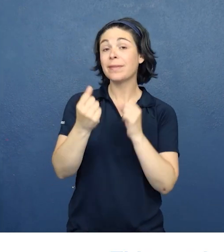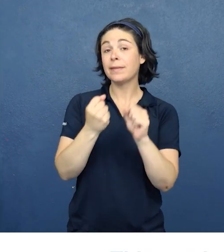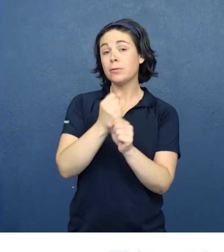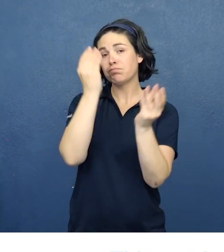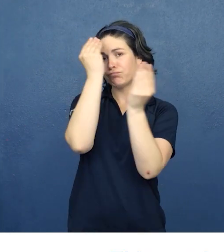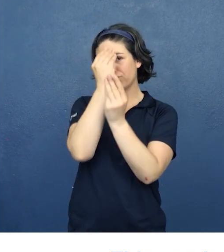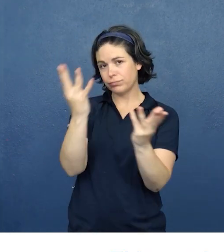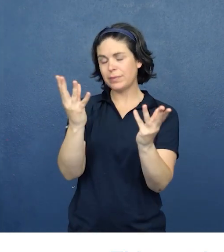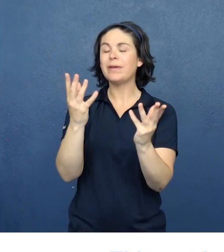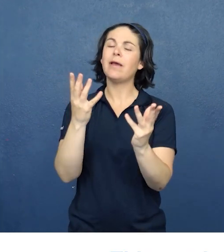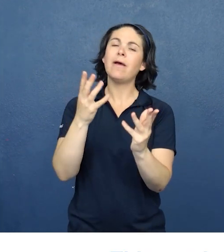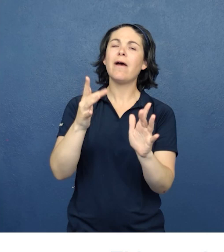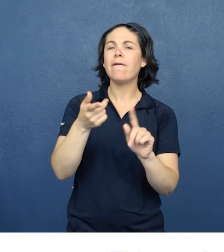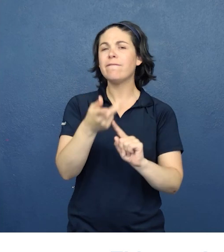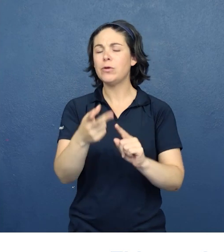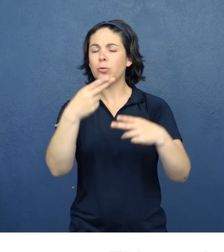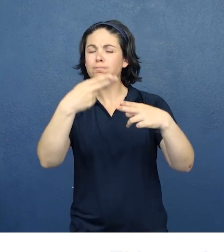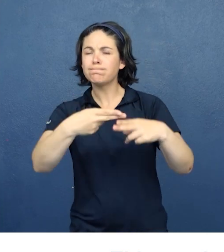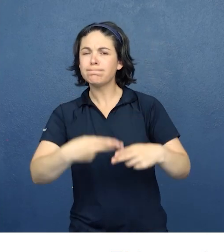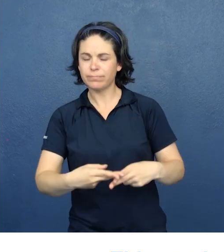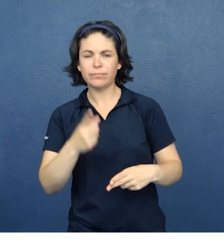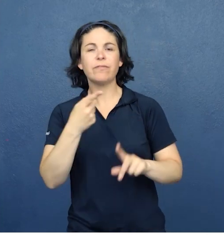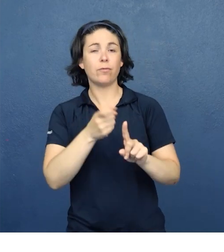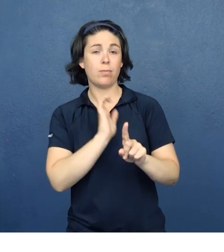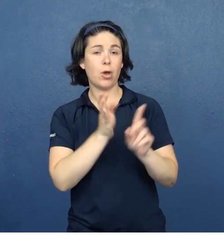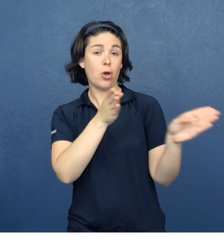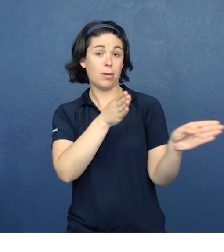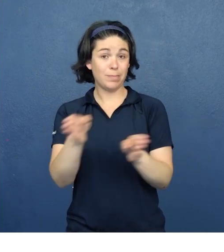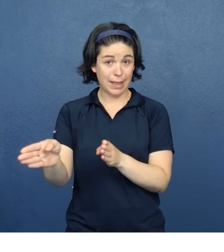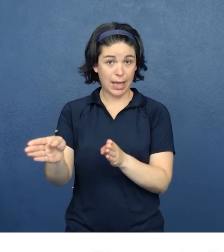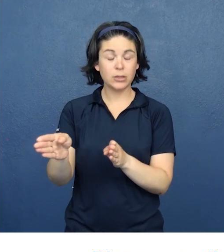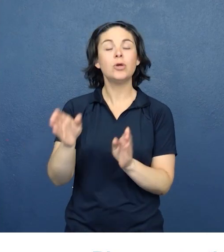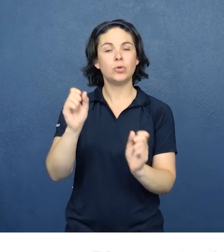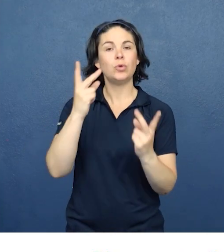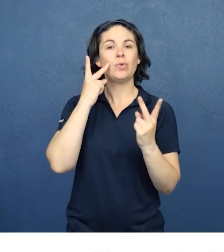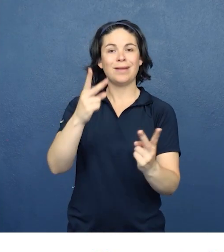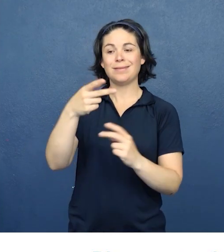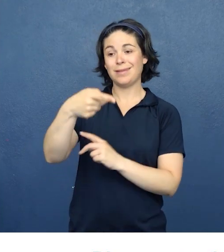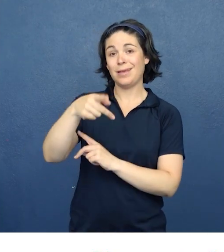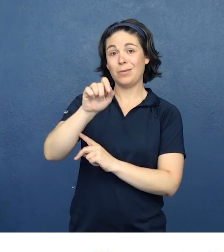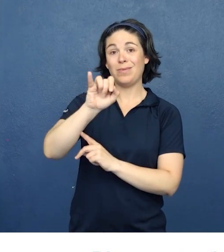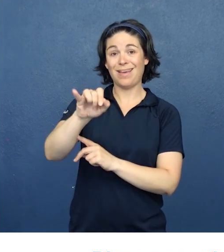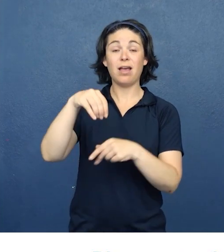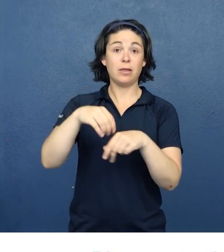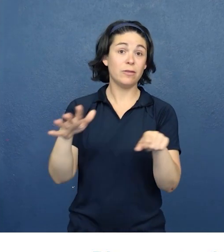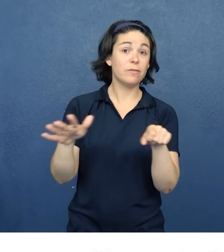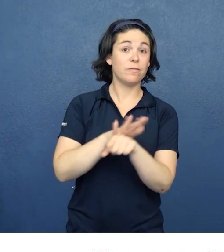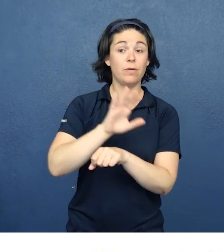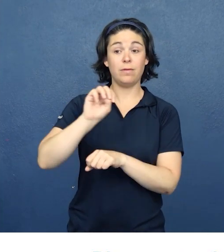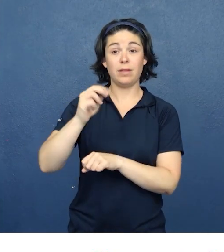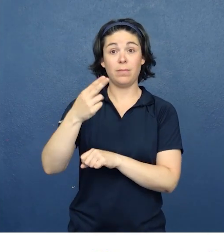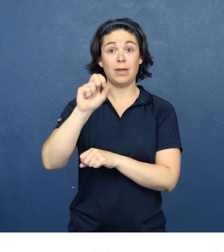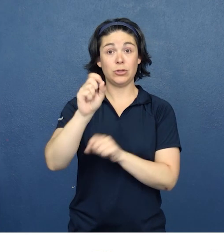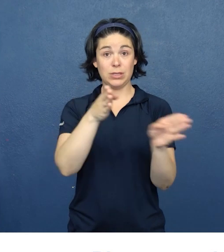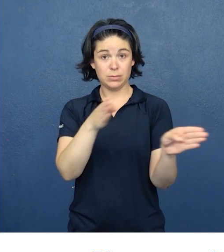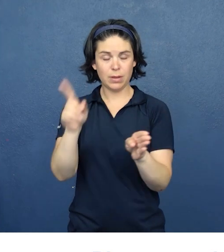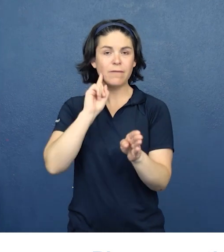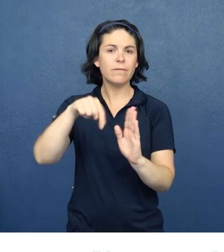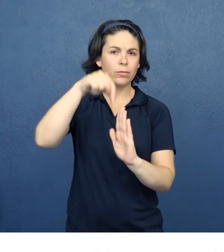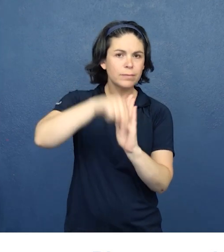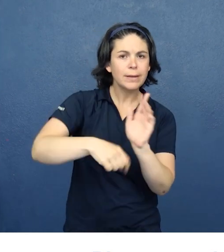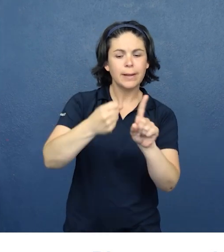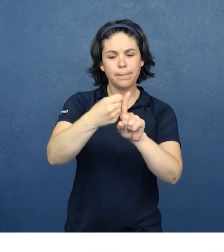update includes just a few highlights from the overall PEI plan. Please see the PEI component chapter in the full MHSA draft plan for